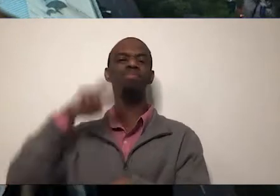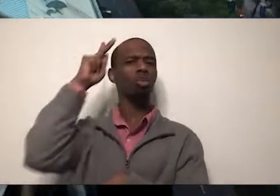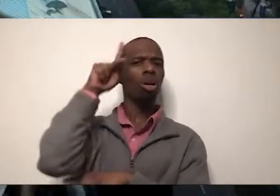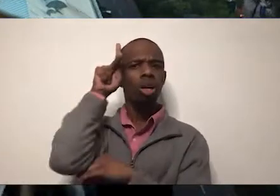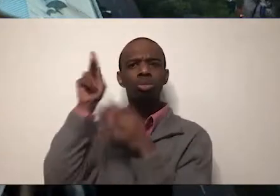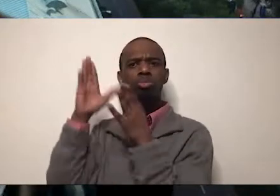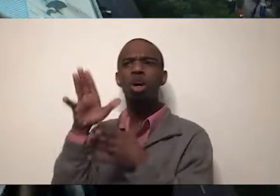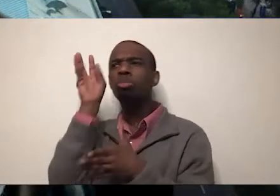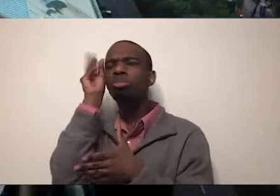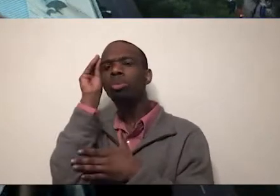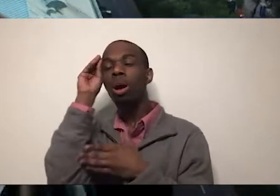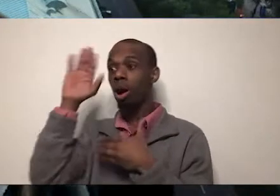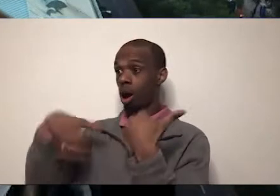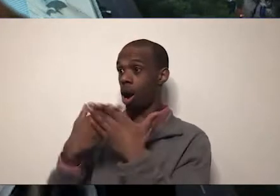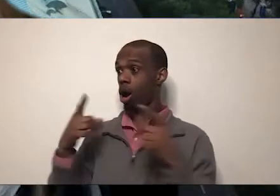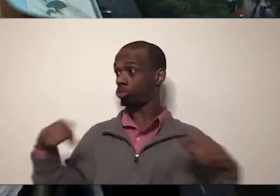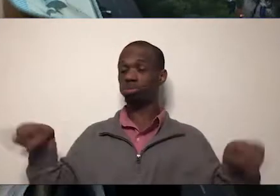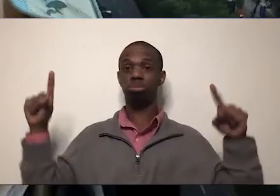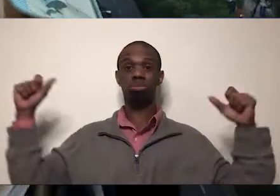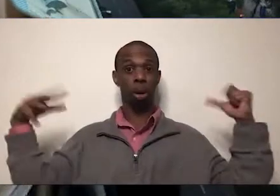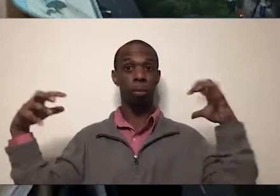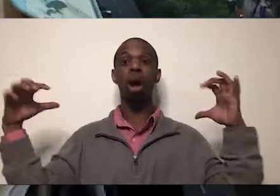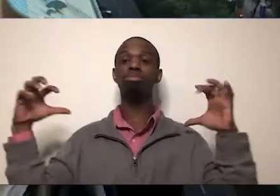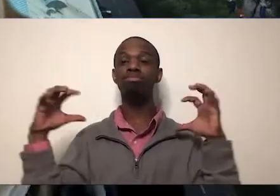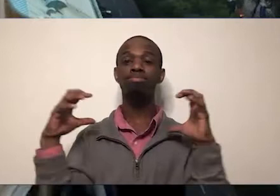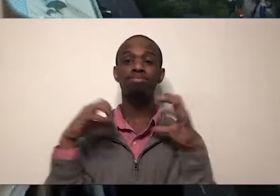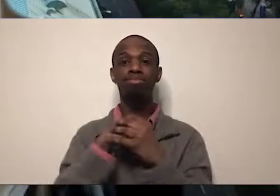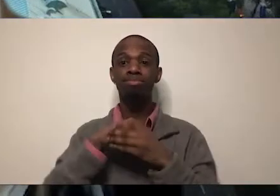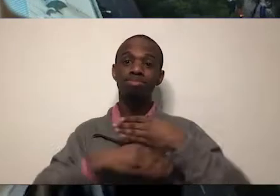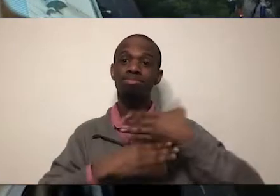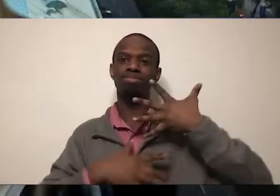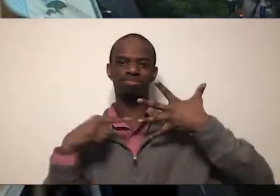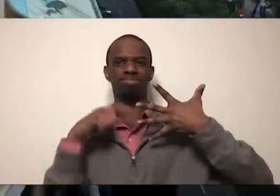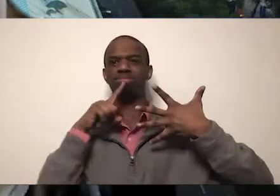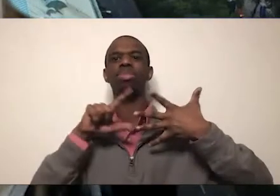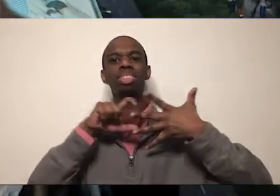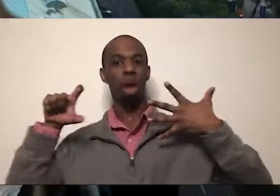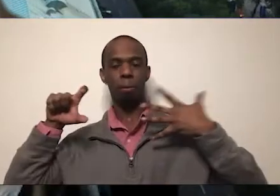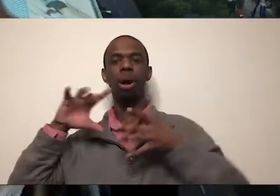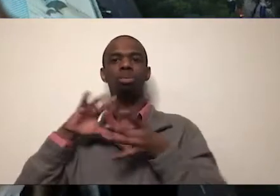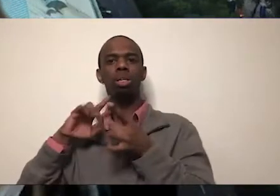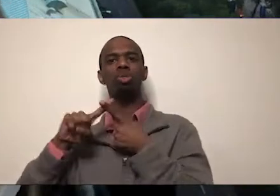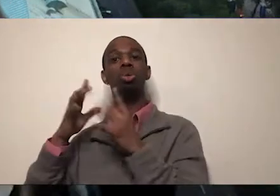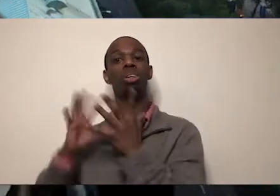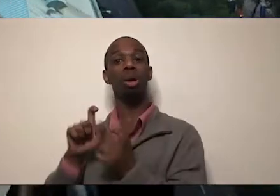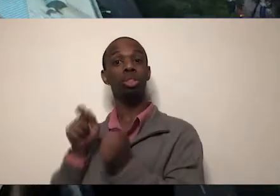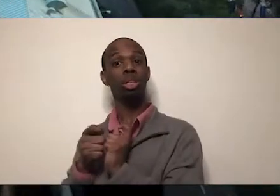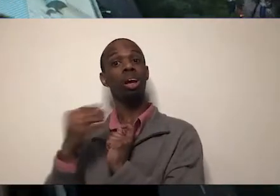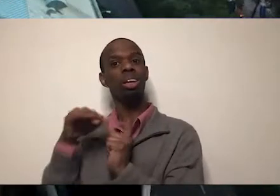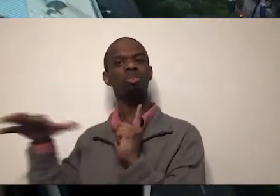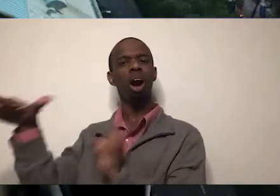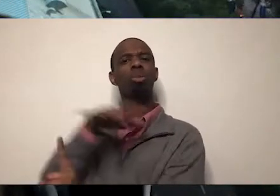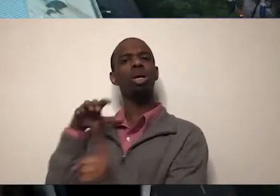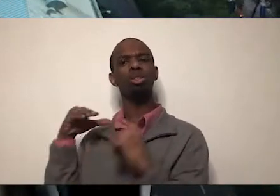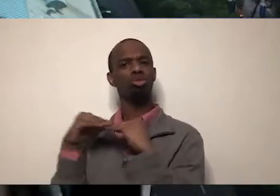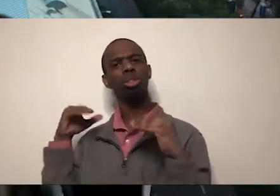change and environmental justice. And on that note, thank you for everyone for joining tonight, and I will hand it off to my